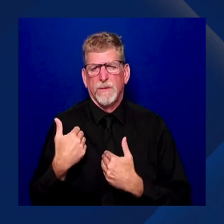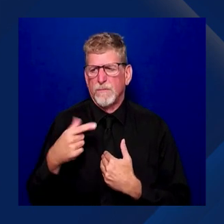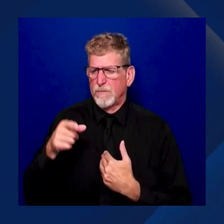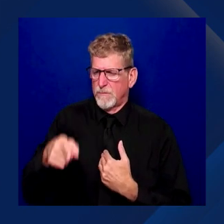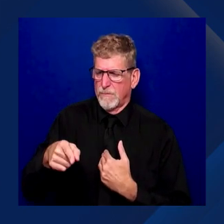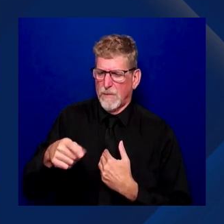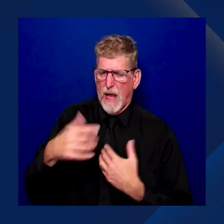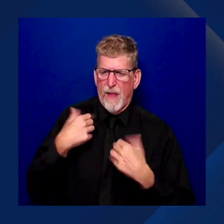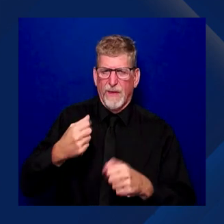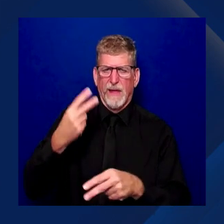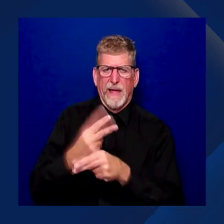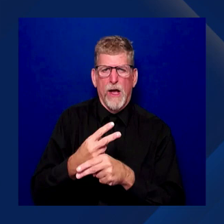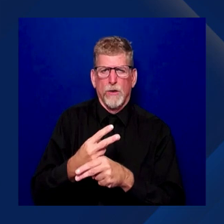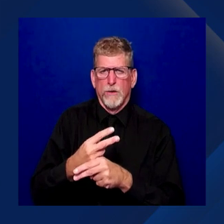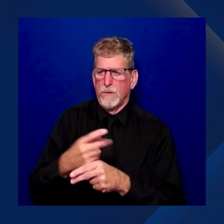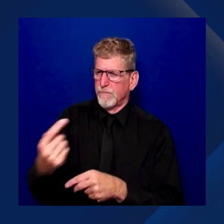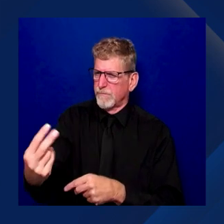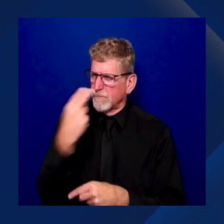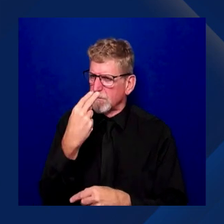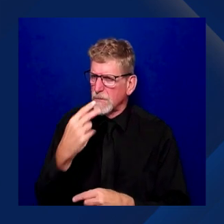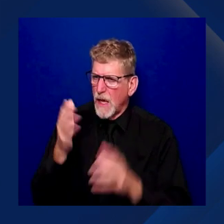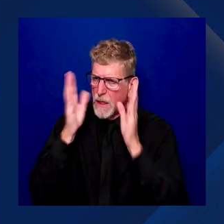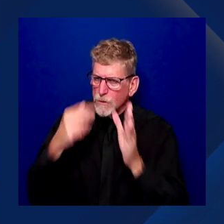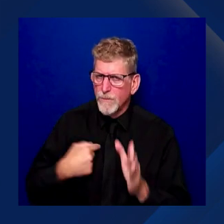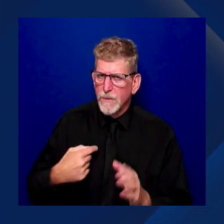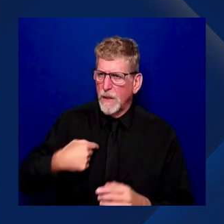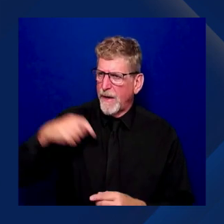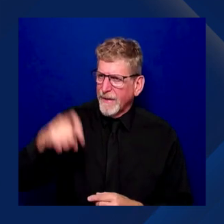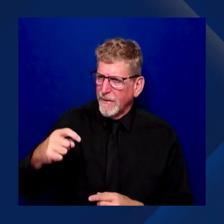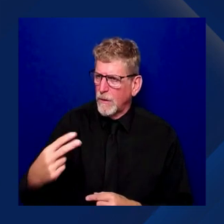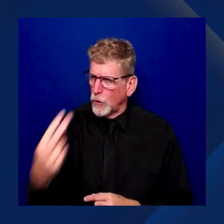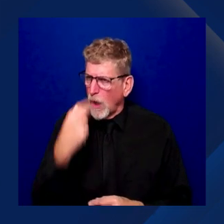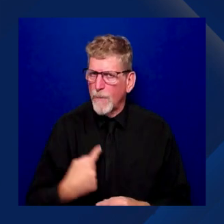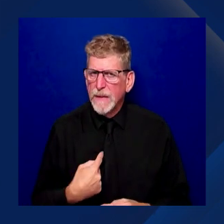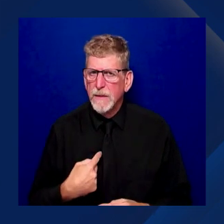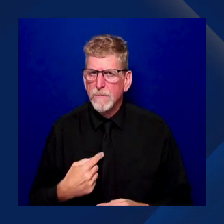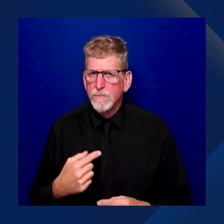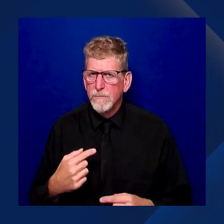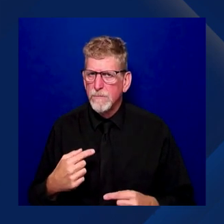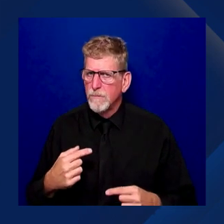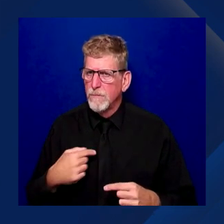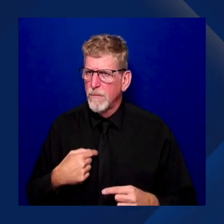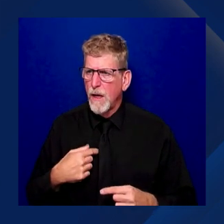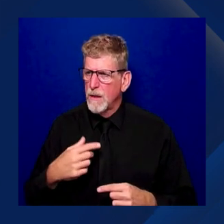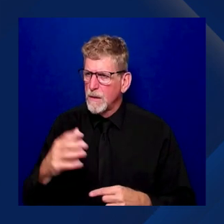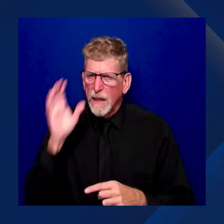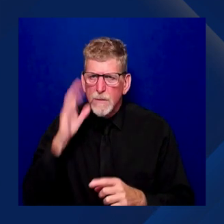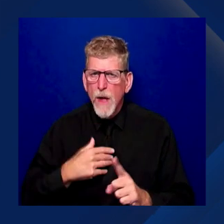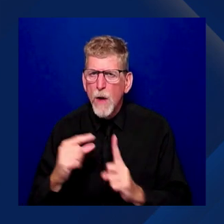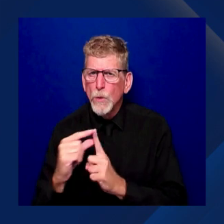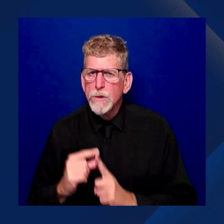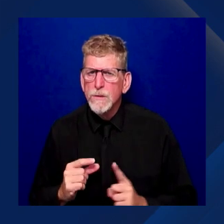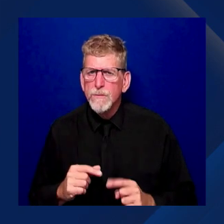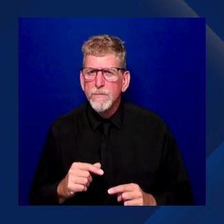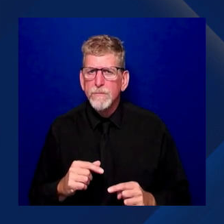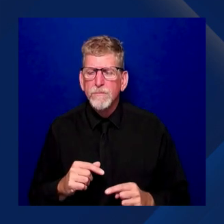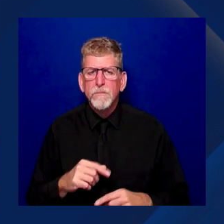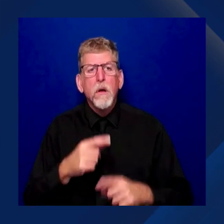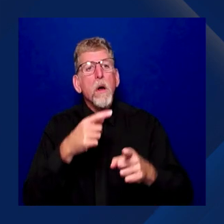it, mm-hmm. to listen to it, and to act on it. Yeah. So can you talk a little bit about how you have talked with women